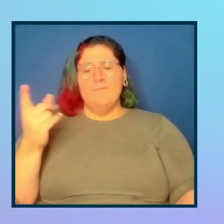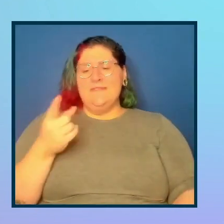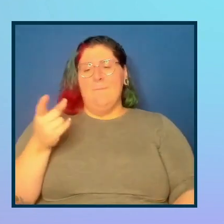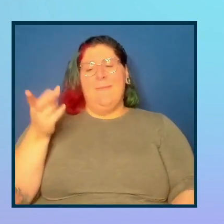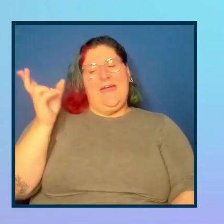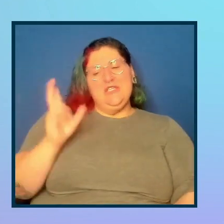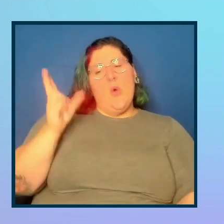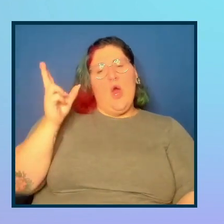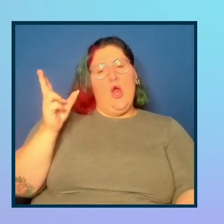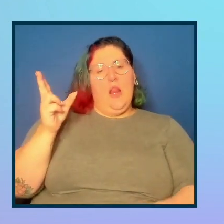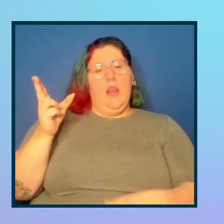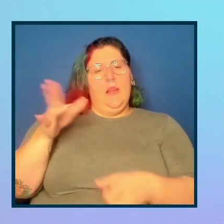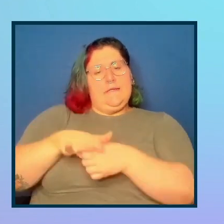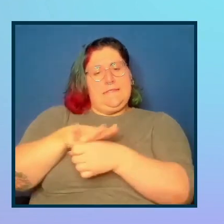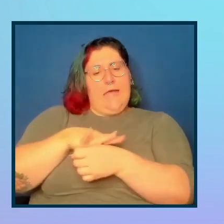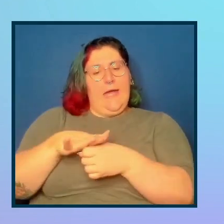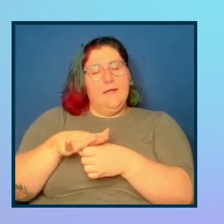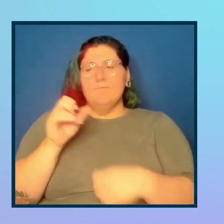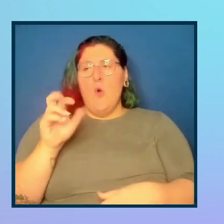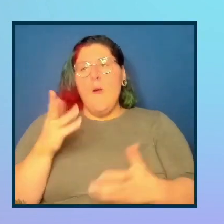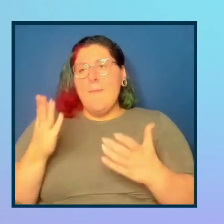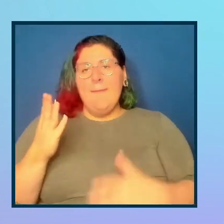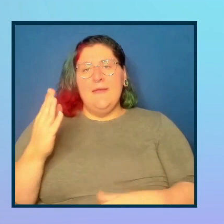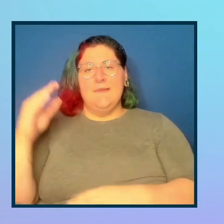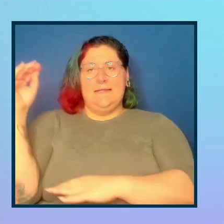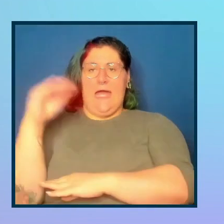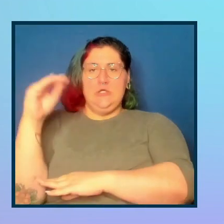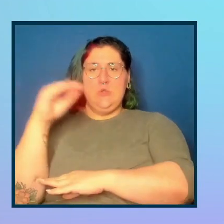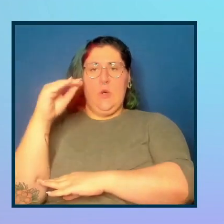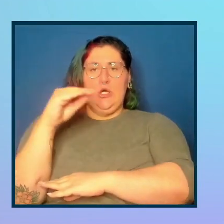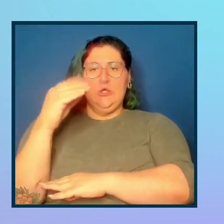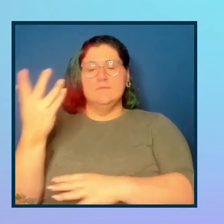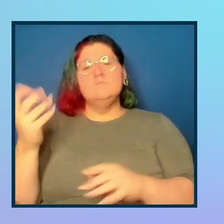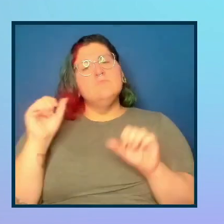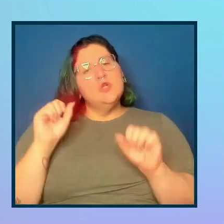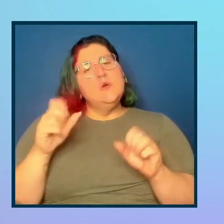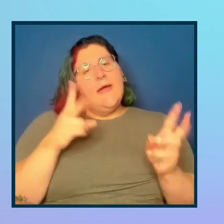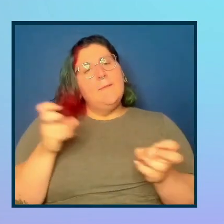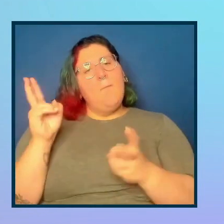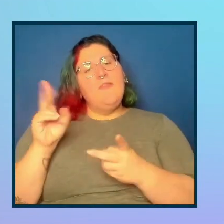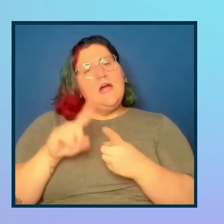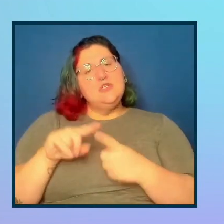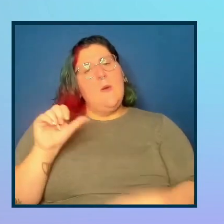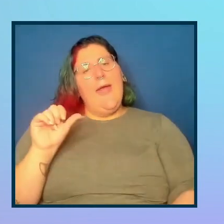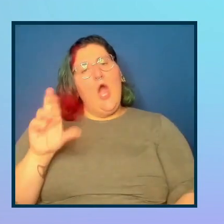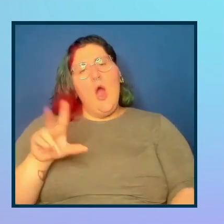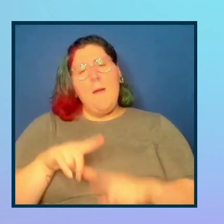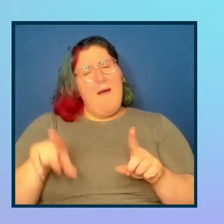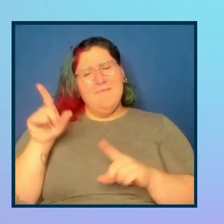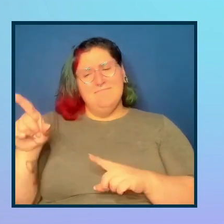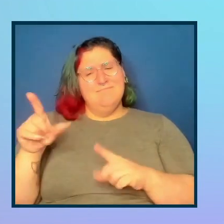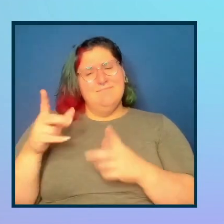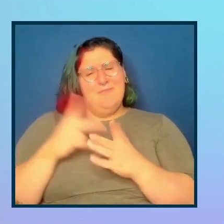dinosaurs. You can put that inside of augmented reality, but it doesn't understand your location and it doesn't understand